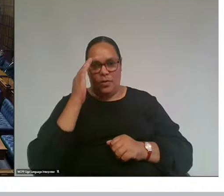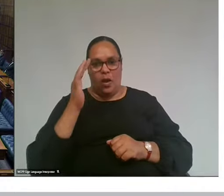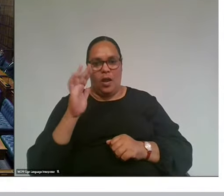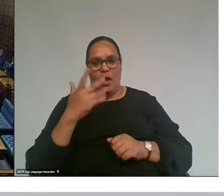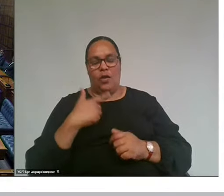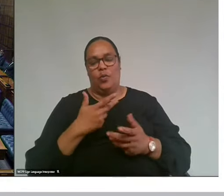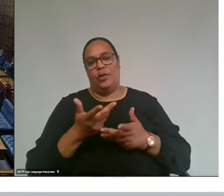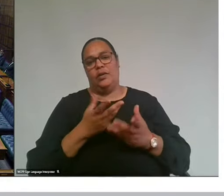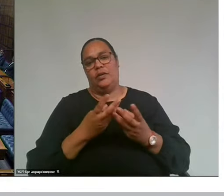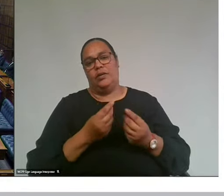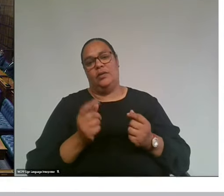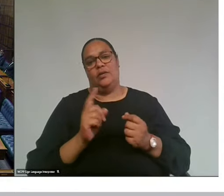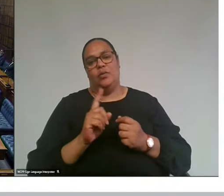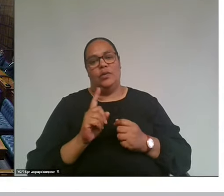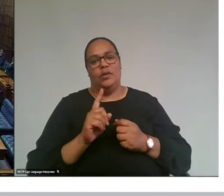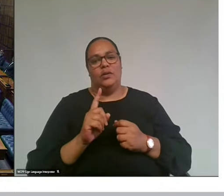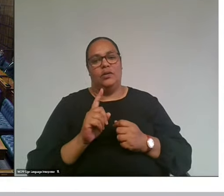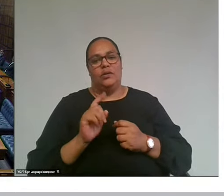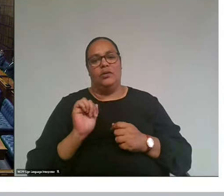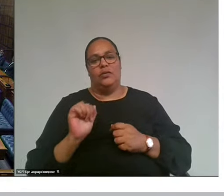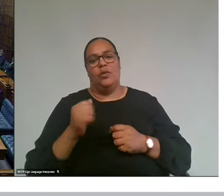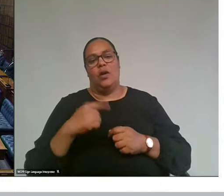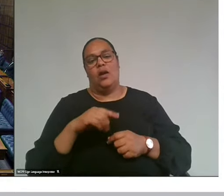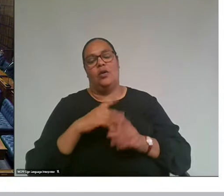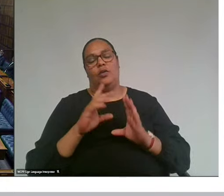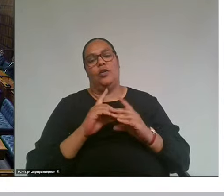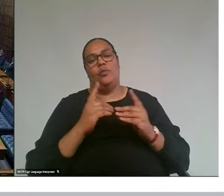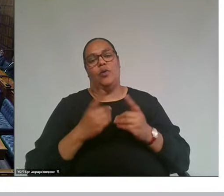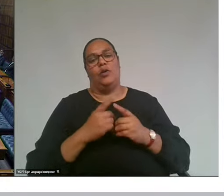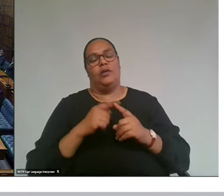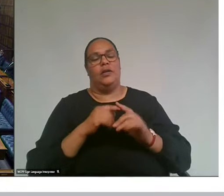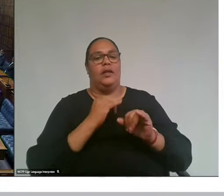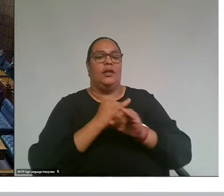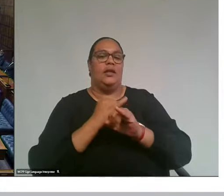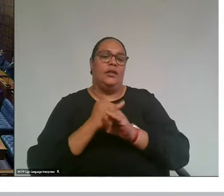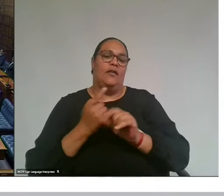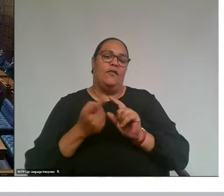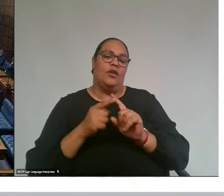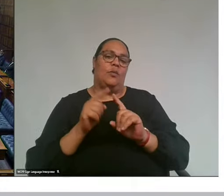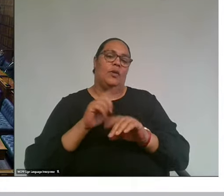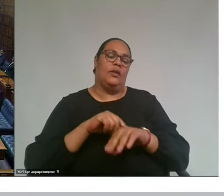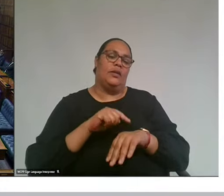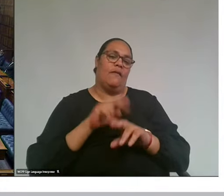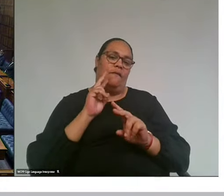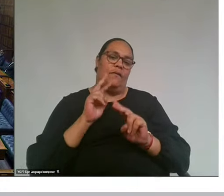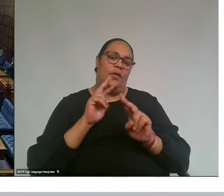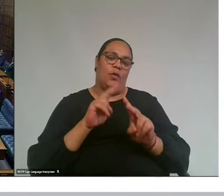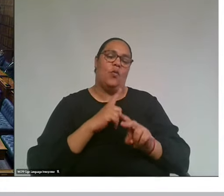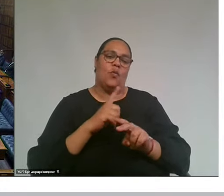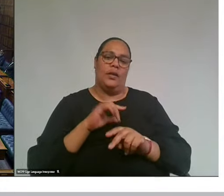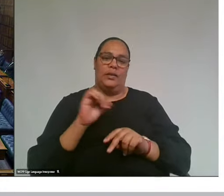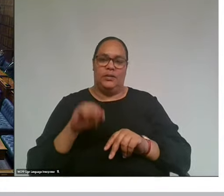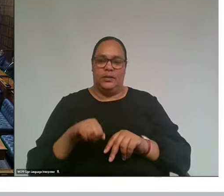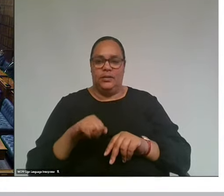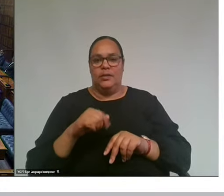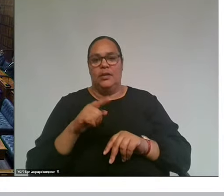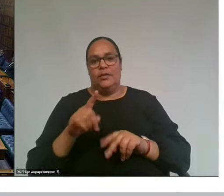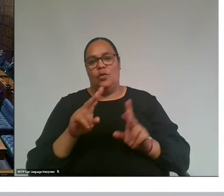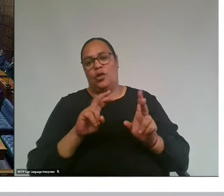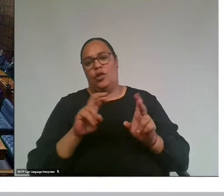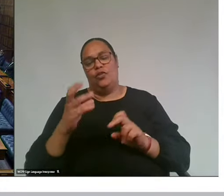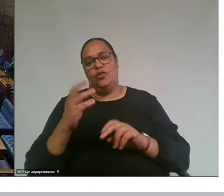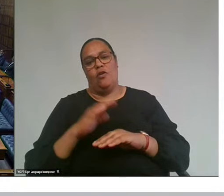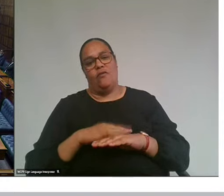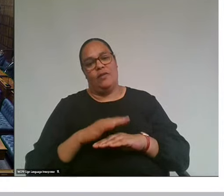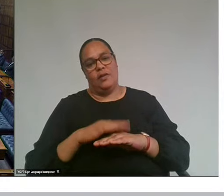with um the our department and entities from a Time point of view because indeed the issue of